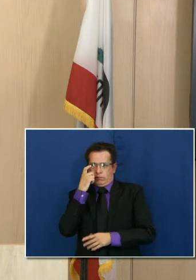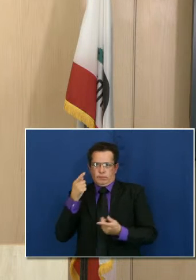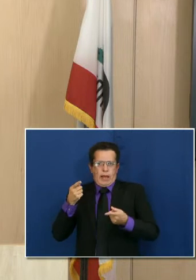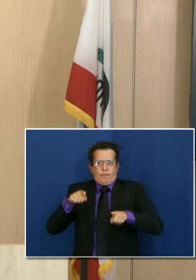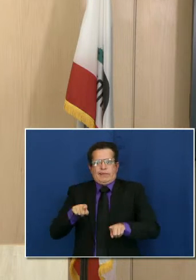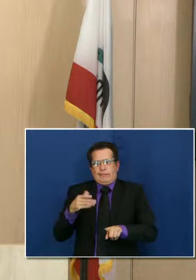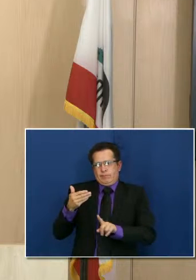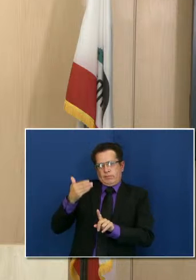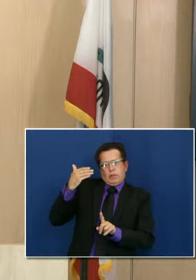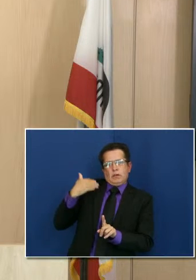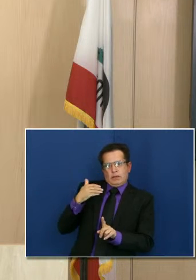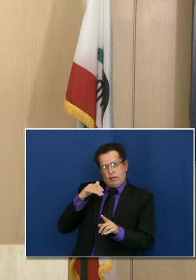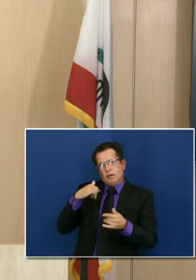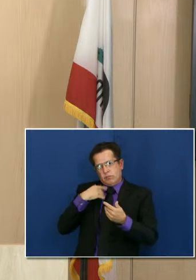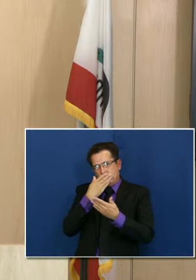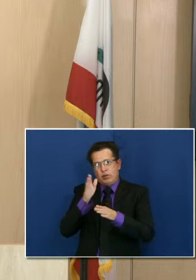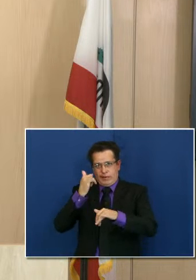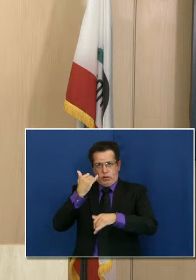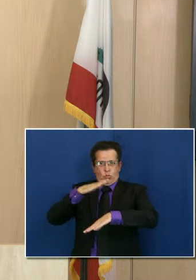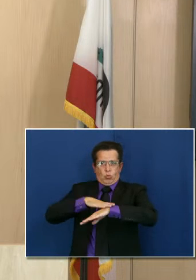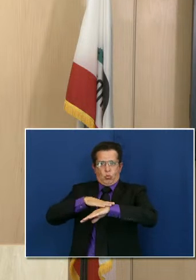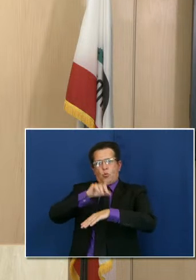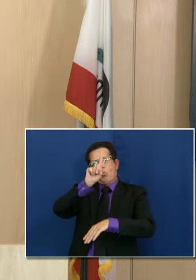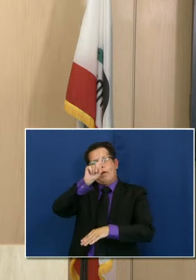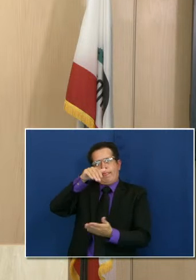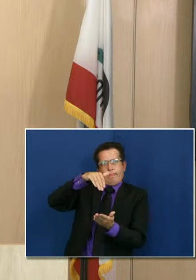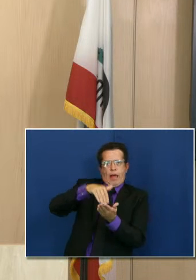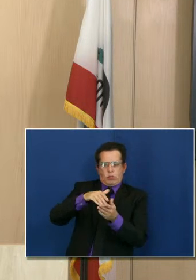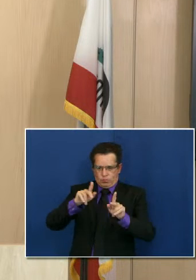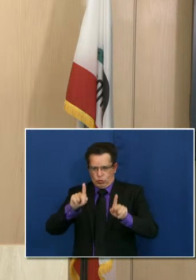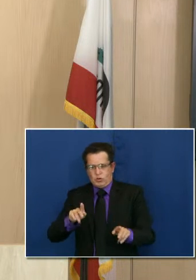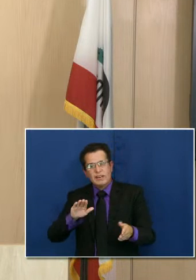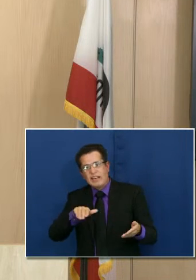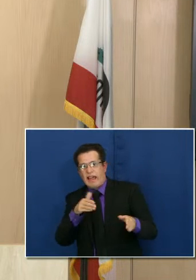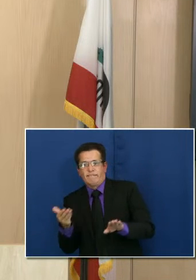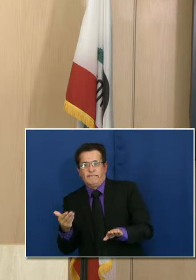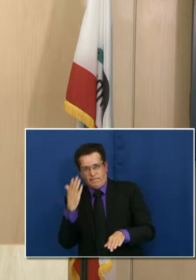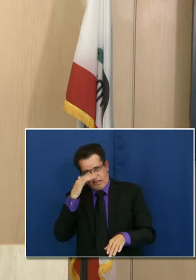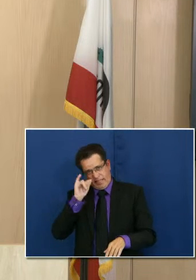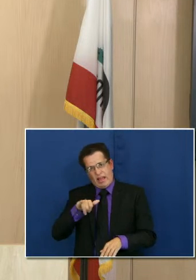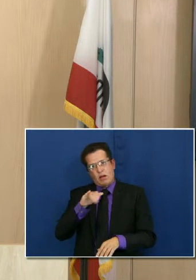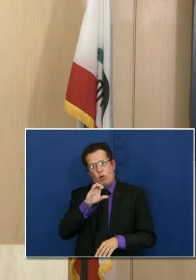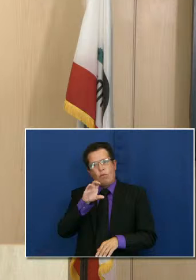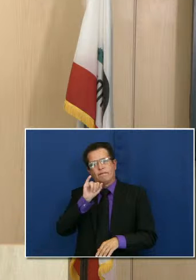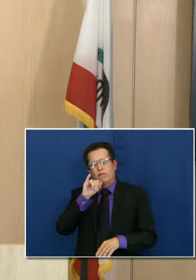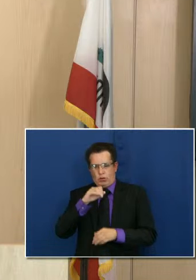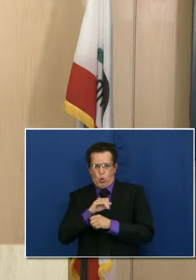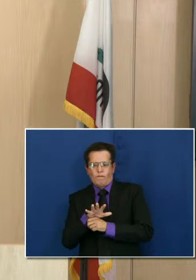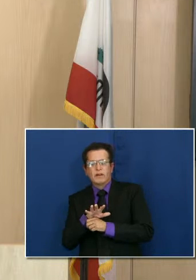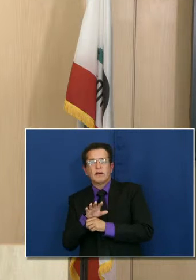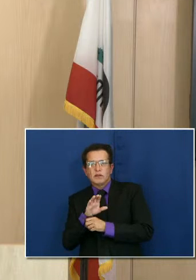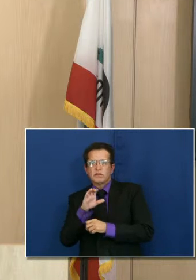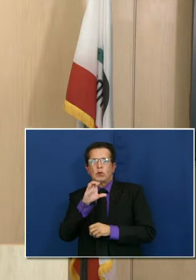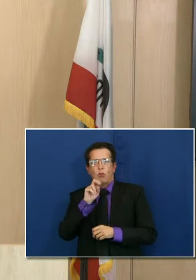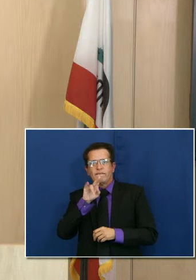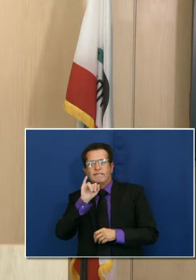days, and that is over 1,000 deaths from COVID-19 right here in San Diego